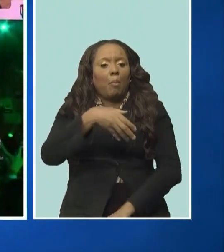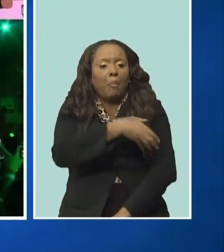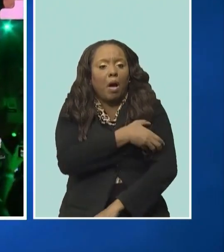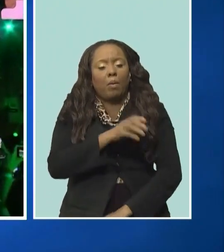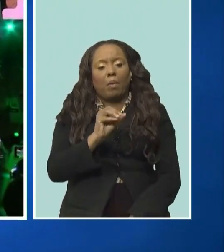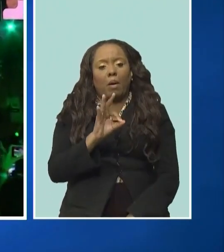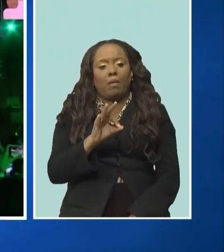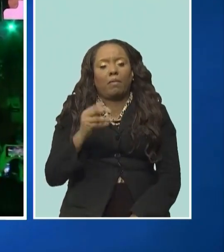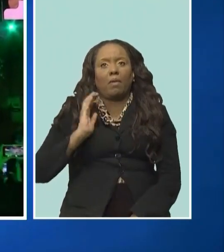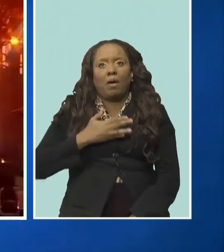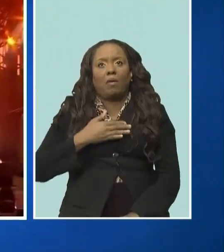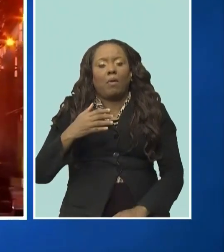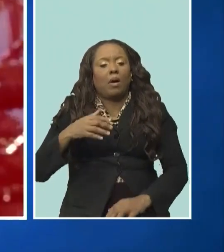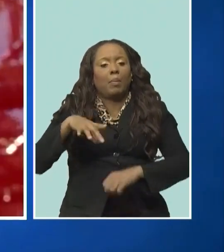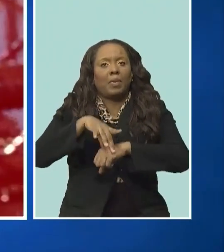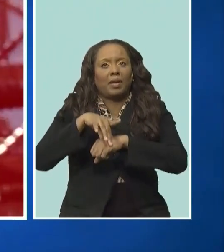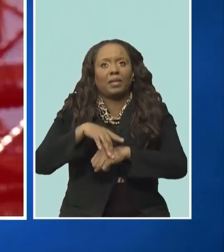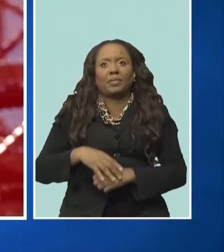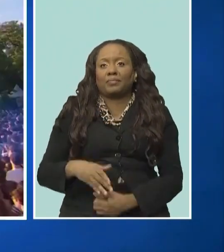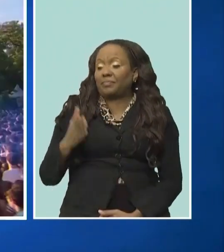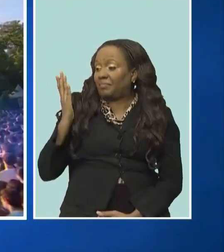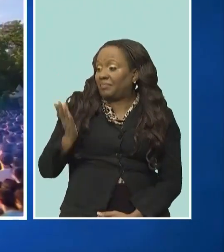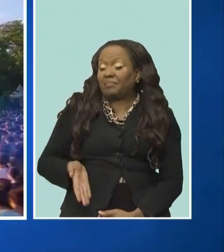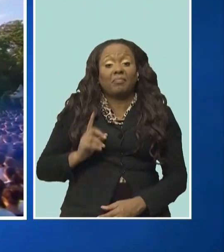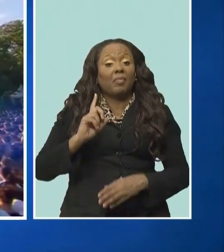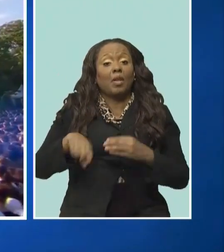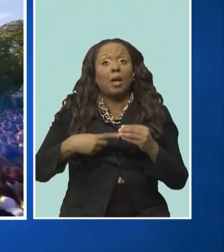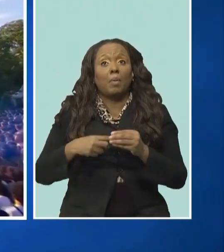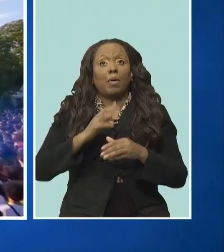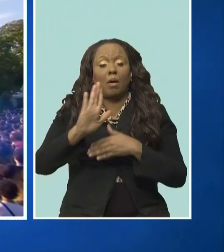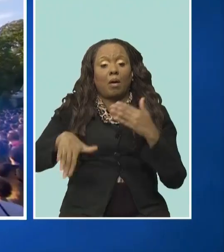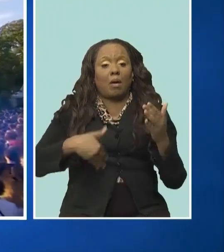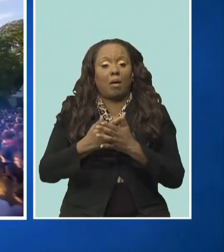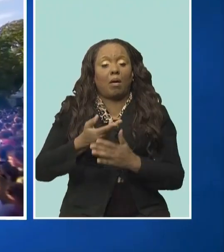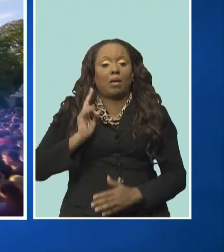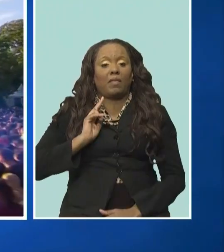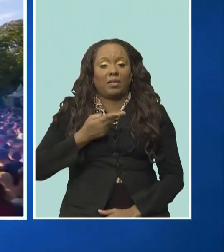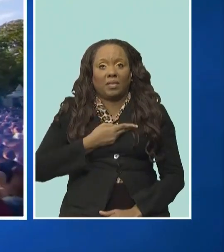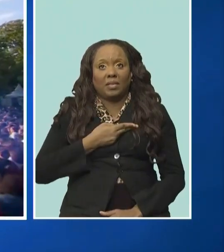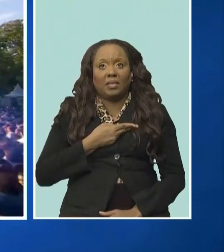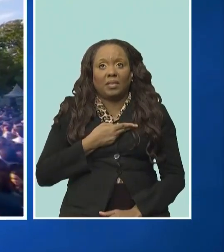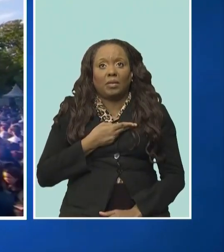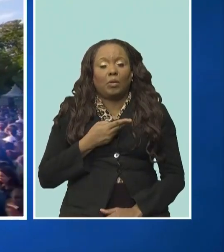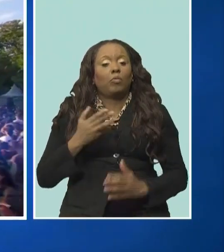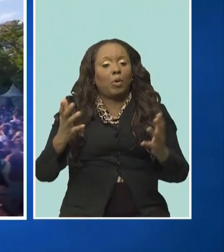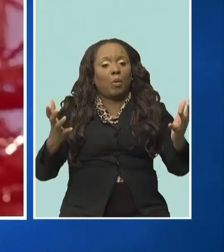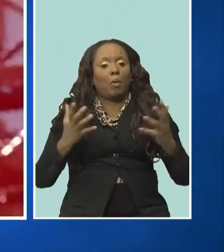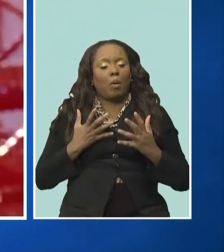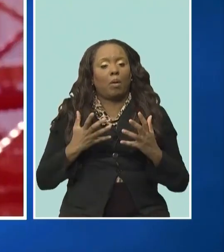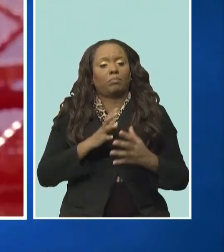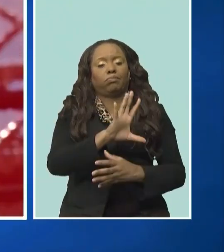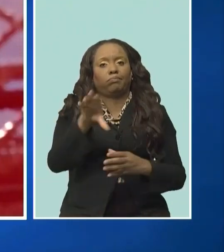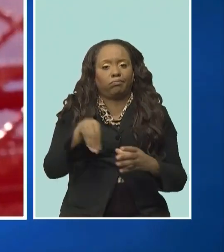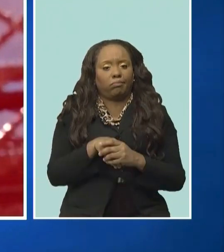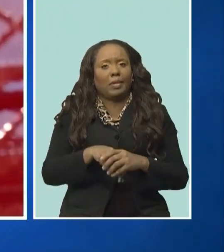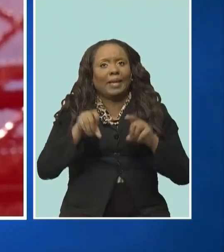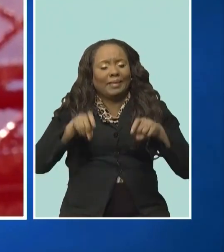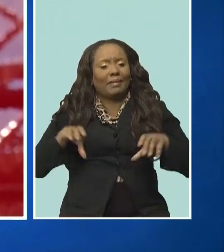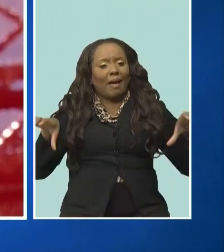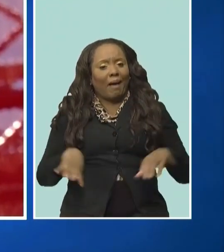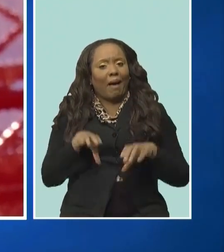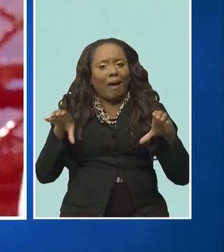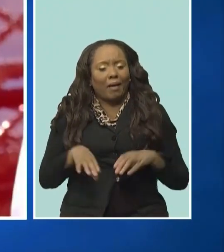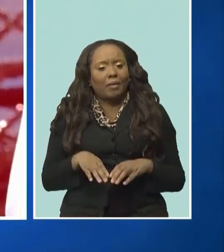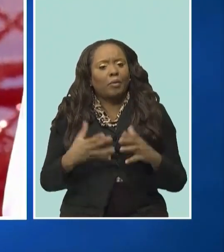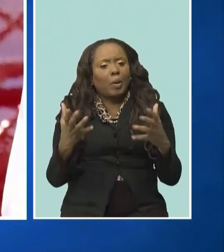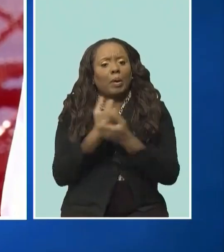Paris. It's about all of us. It's an inclusive process. And all of us need to act today in order to